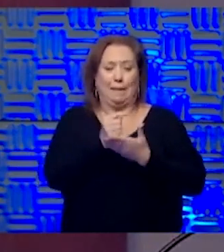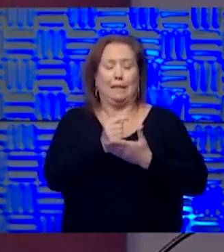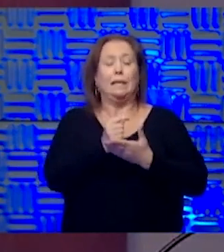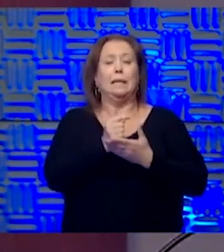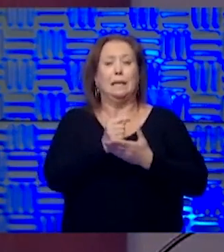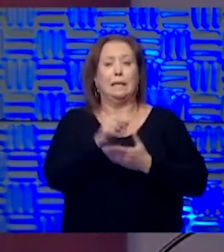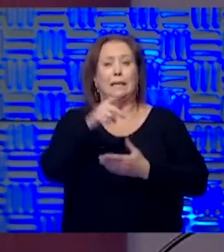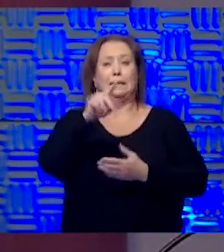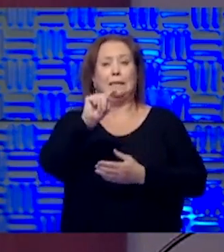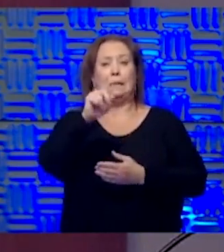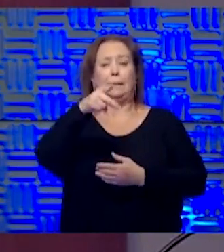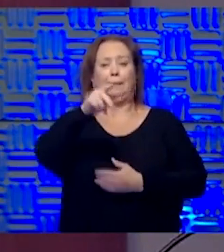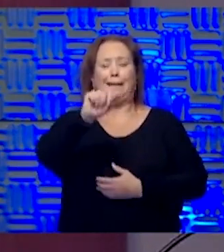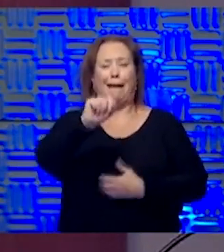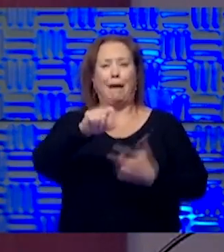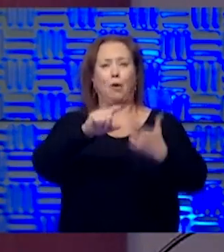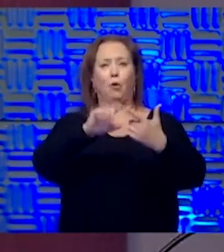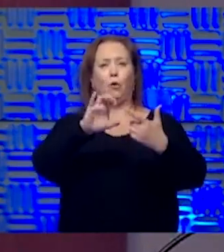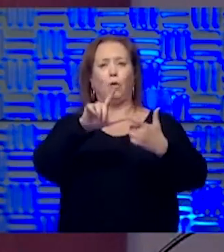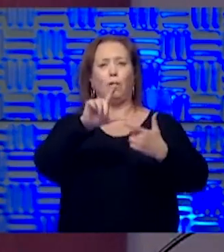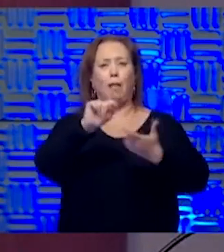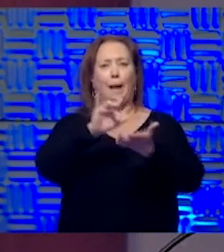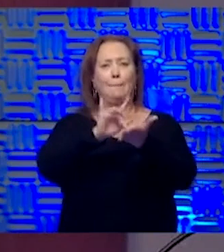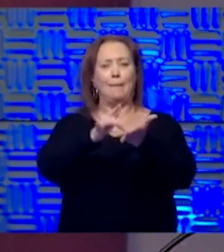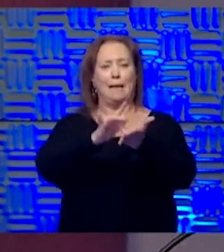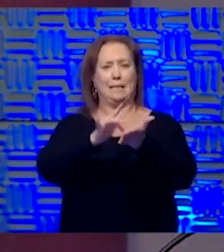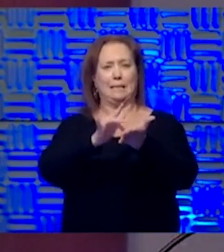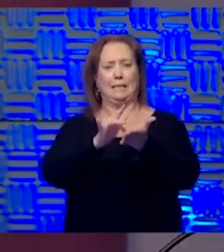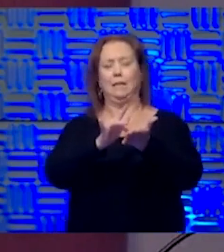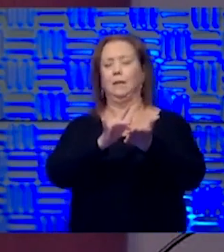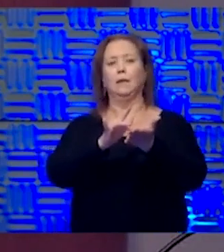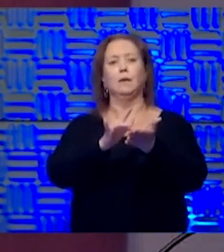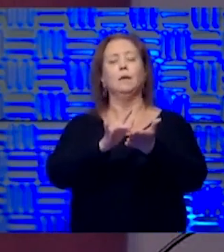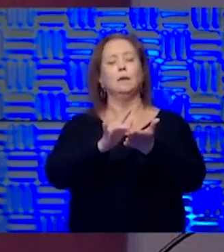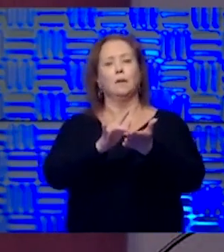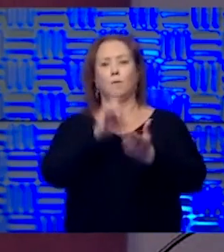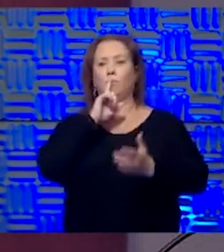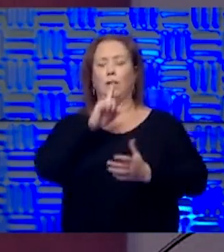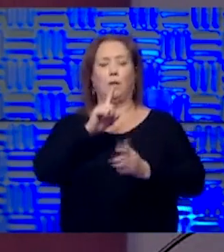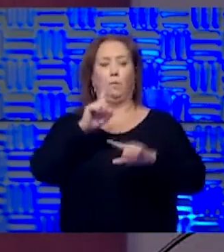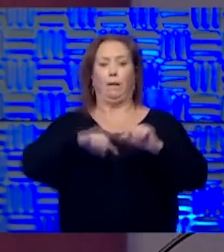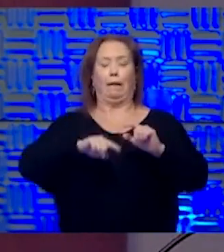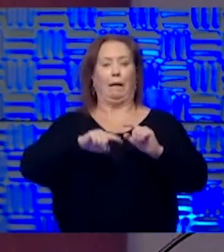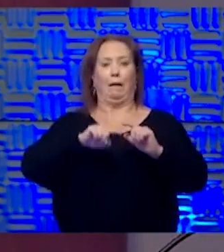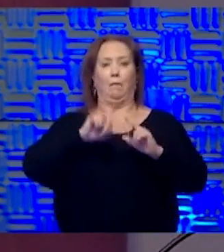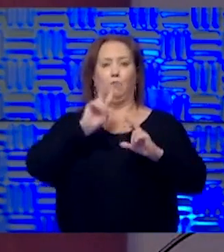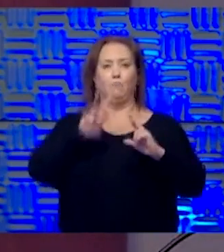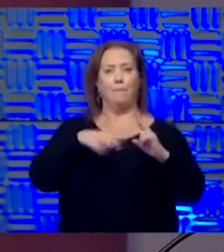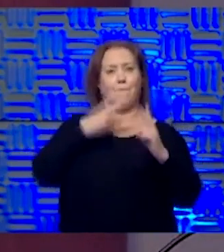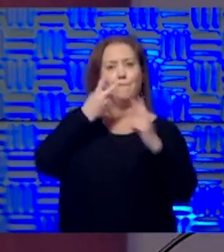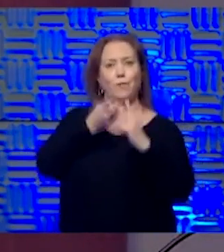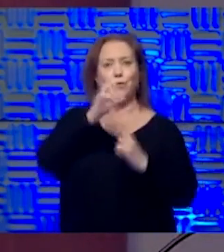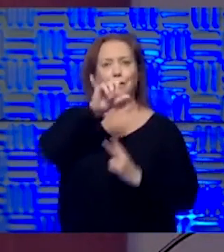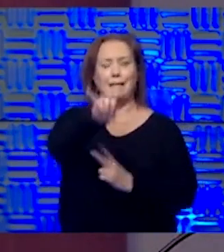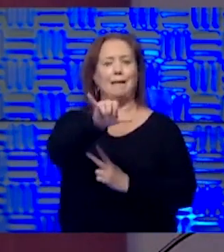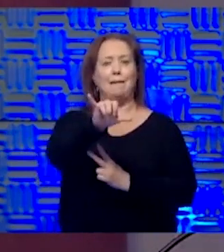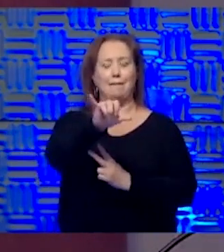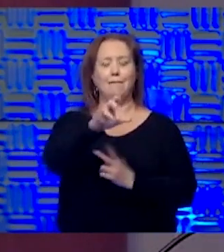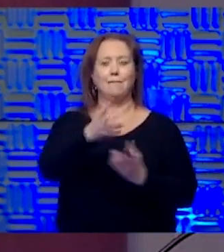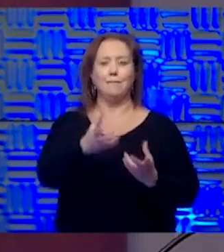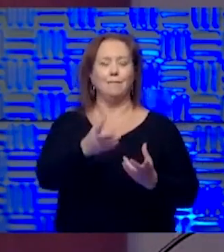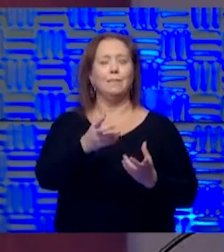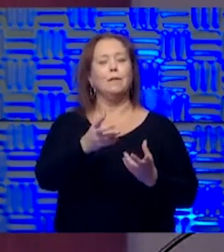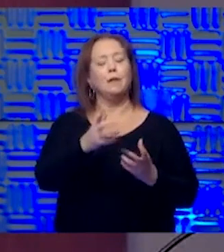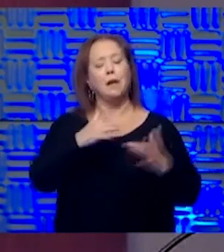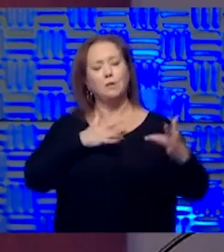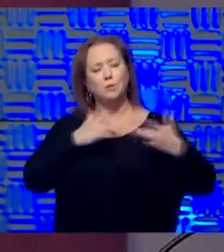like TPA or the clot buster medication. So we can't stand a chance to try and reverse those symptoms. There's also concern because